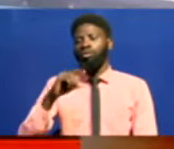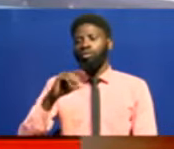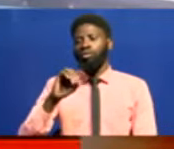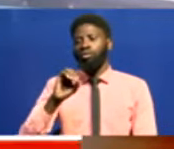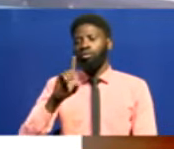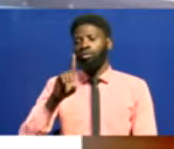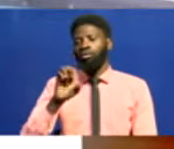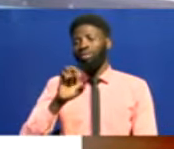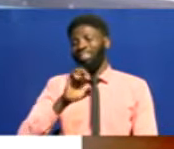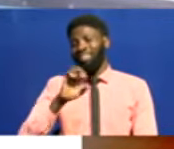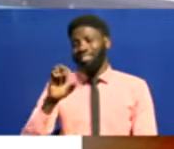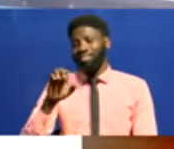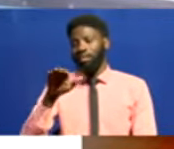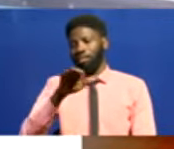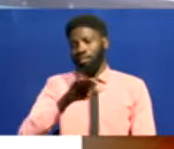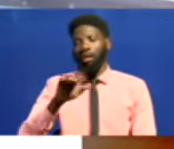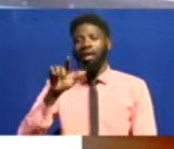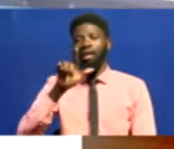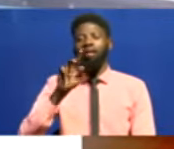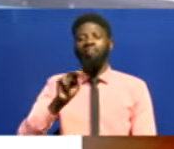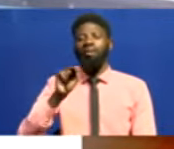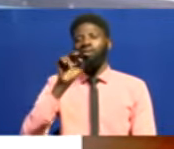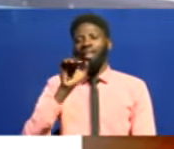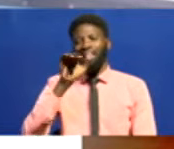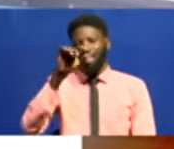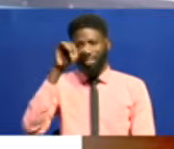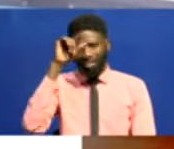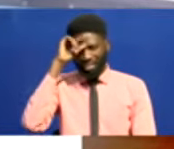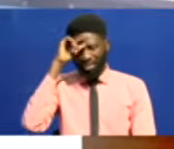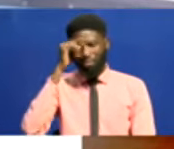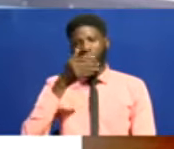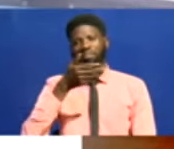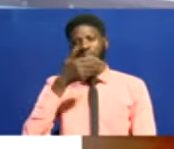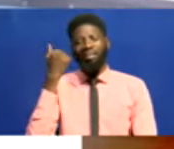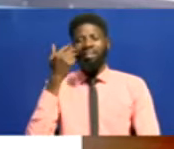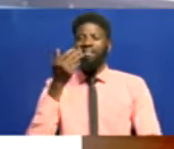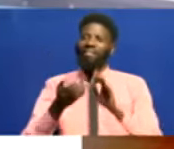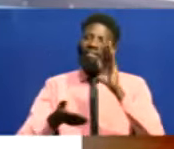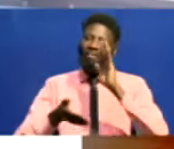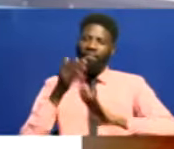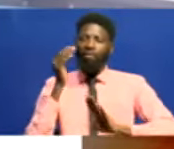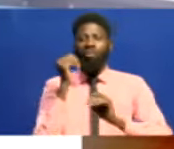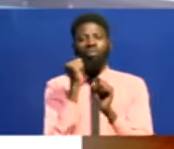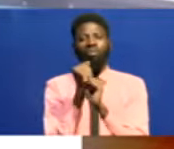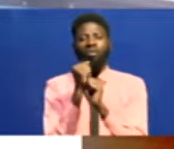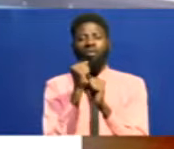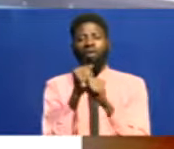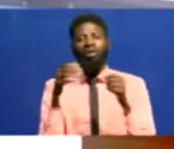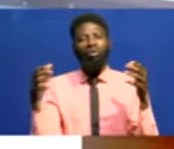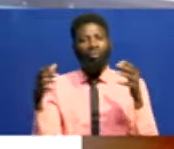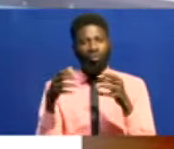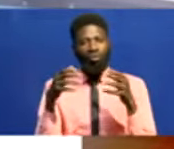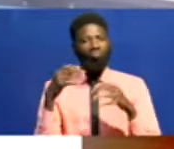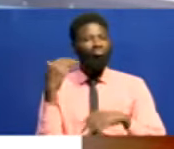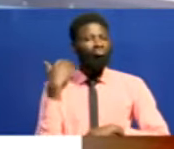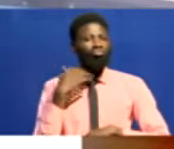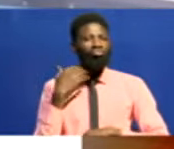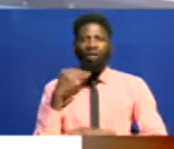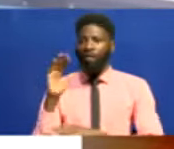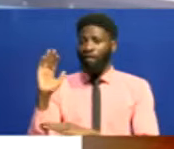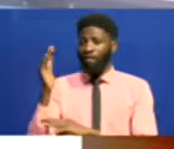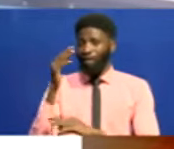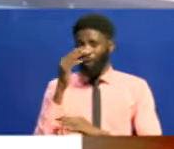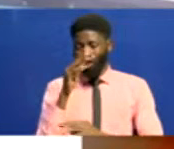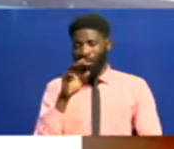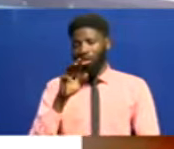have called on the government to expedite the ongoing operation to flush out bandits from Mukogodo Forest. The